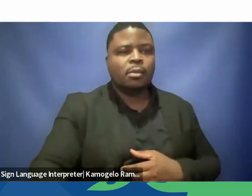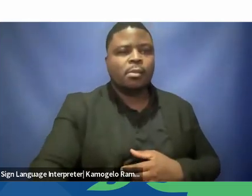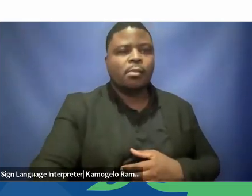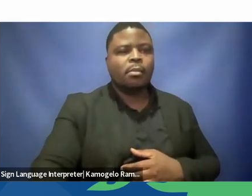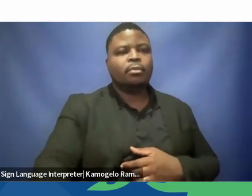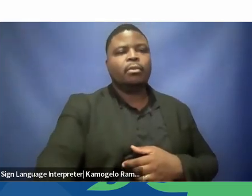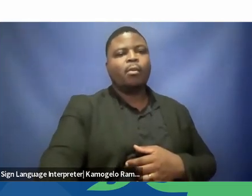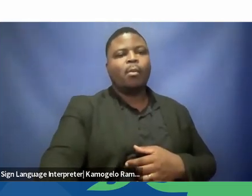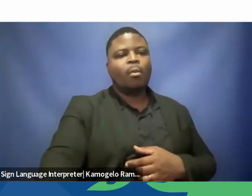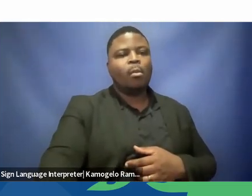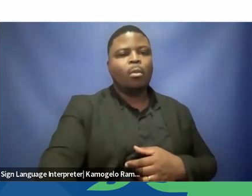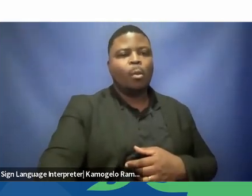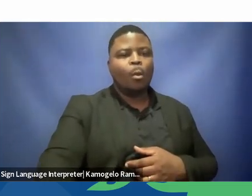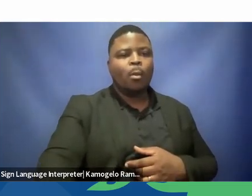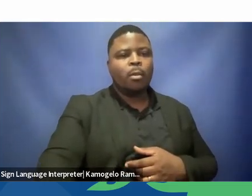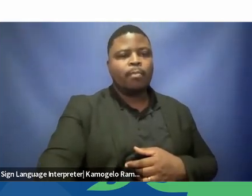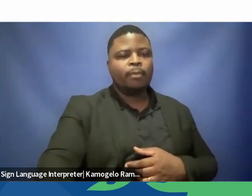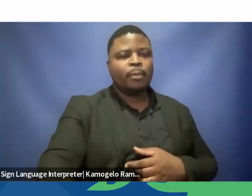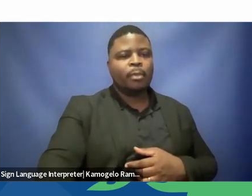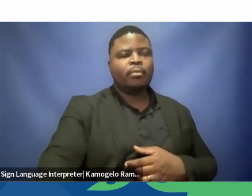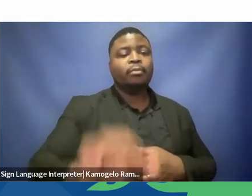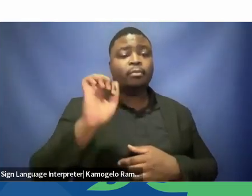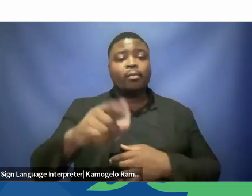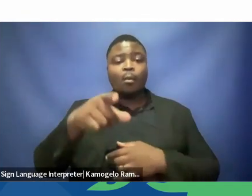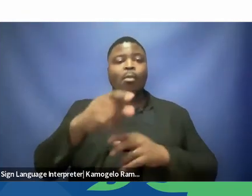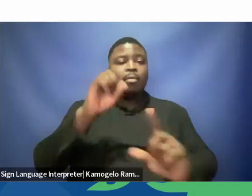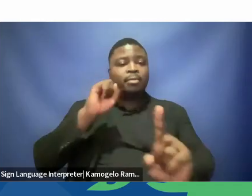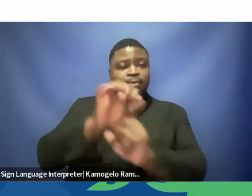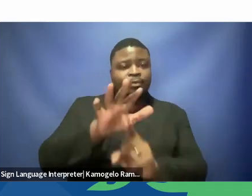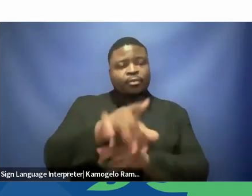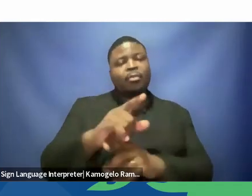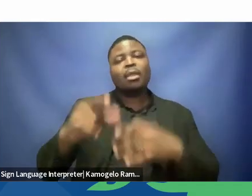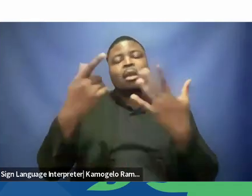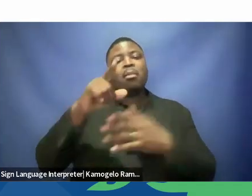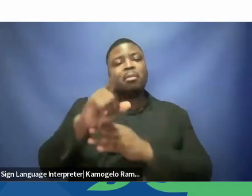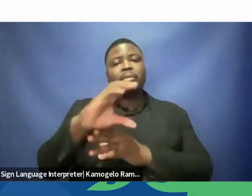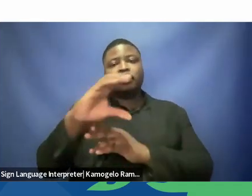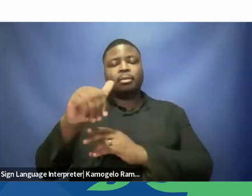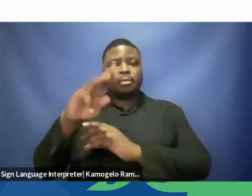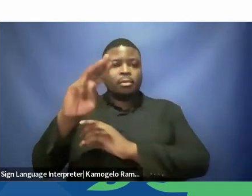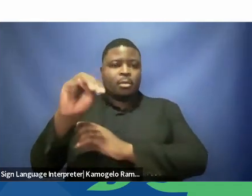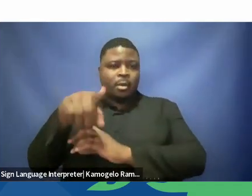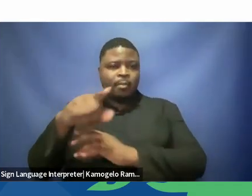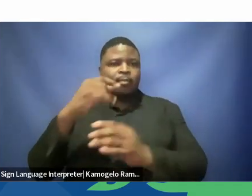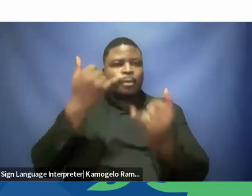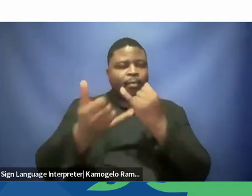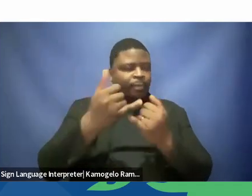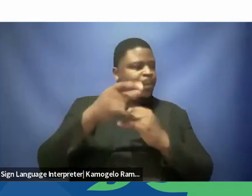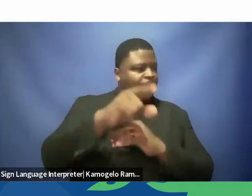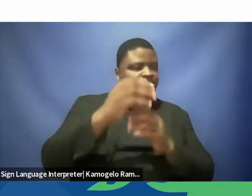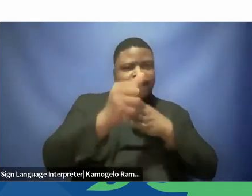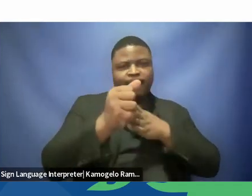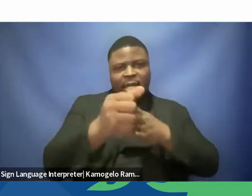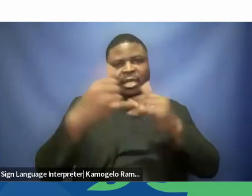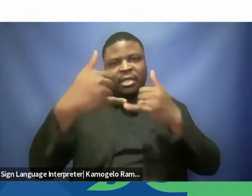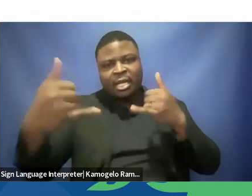talk to you about chemsex encounters, harms associated with chemsex, and then touch on the harm reduction guidelines and dealing with youth